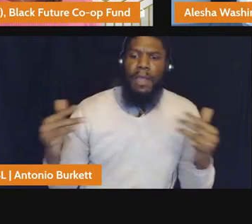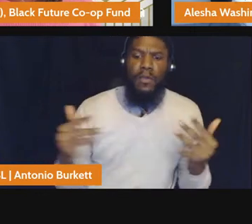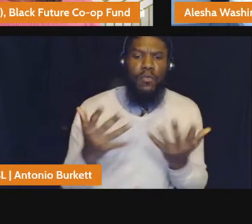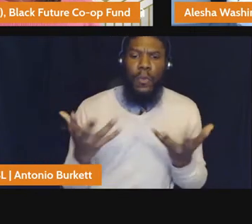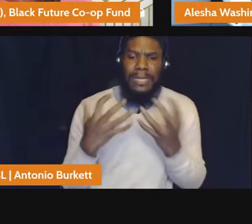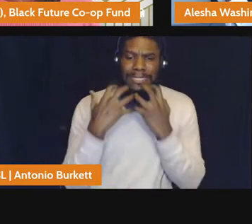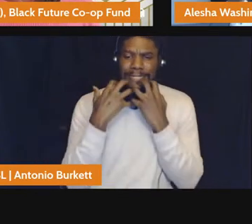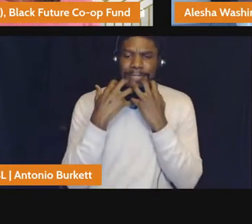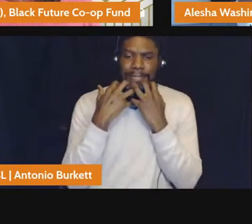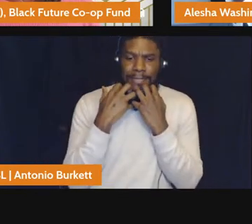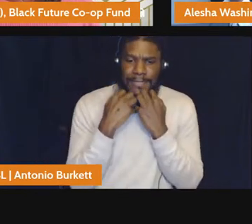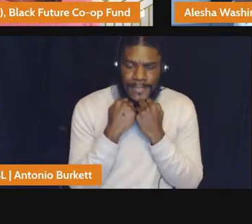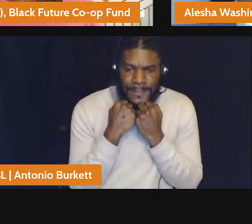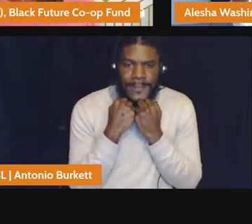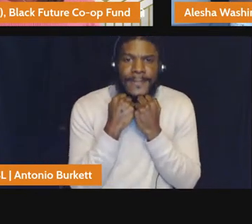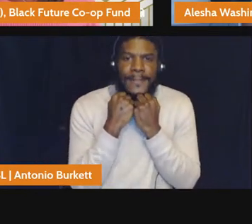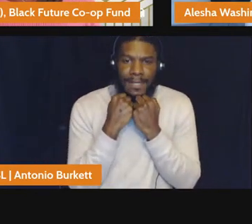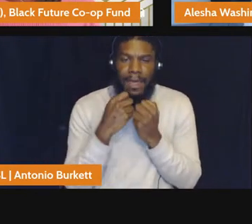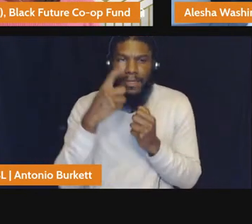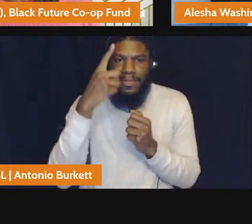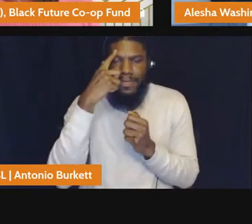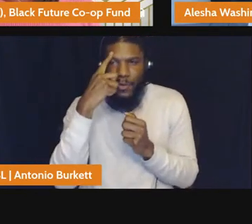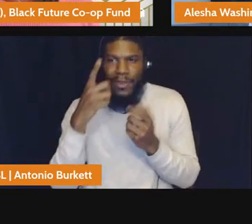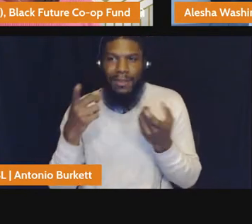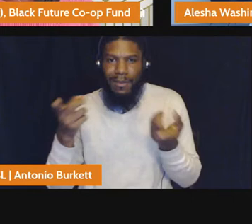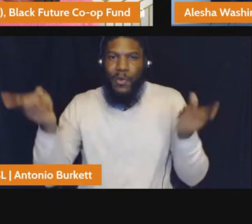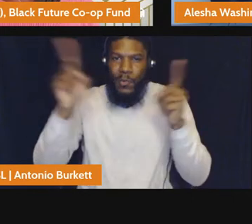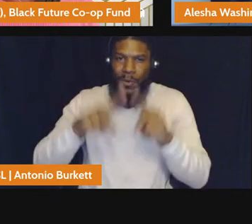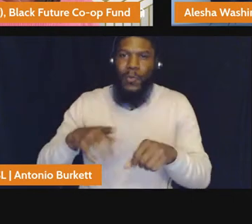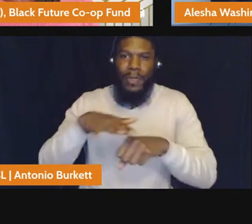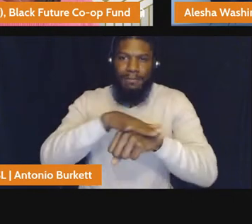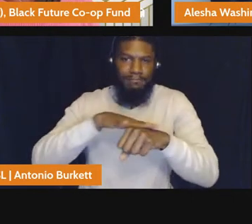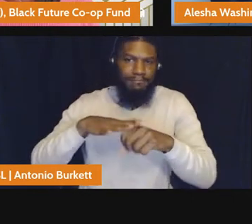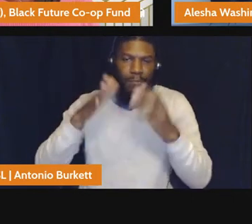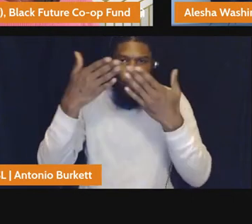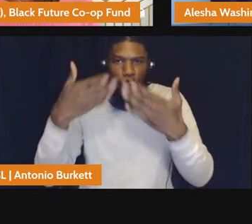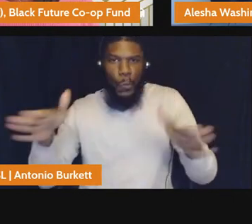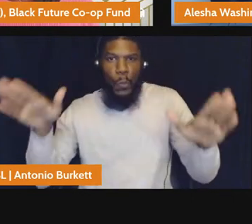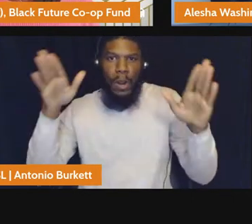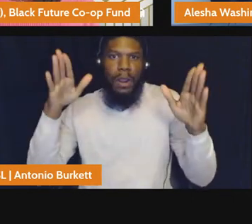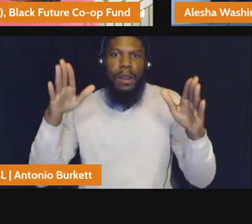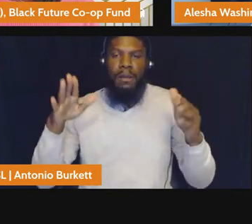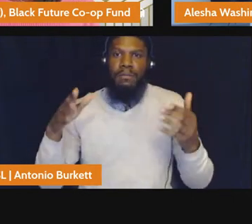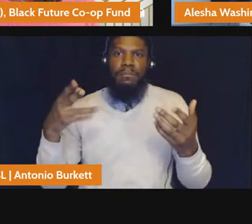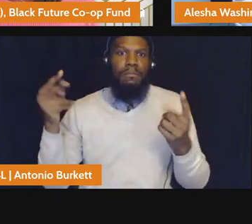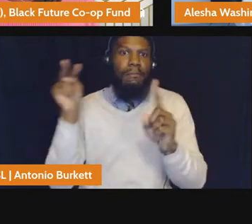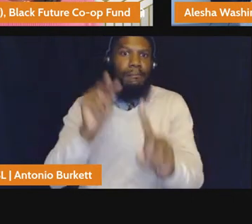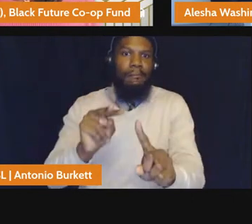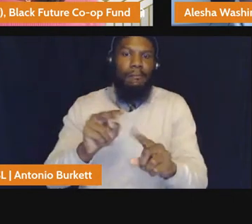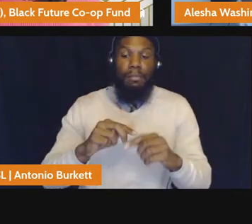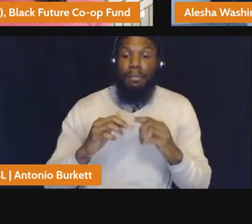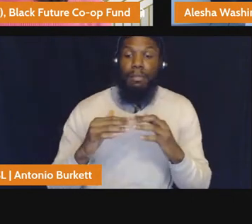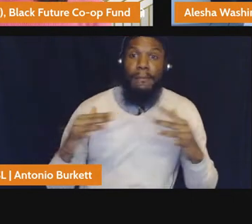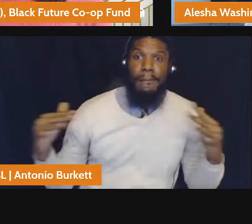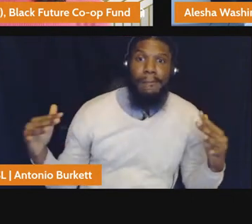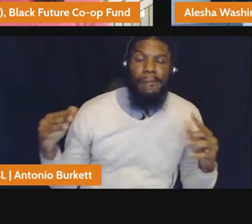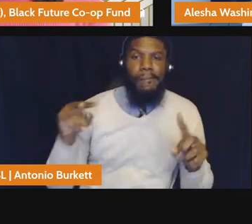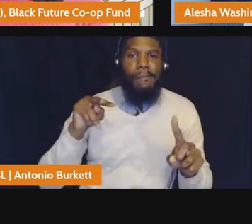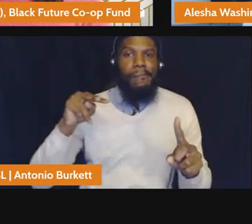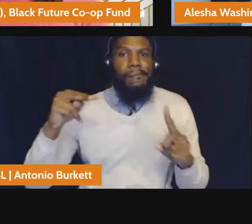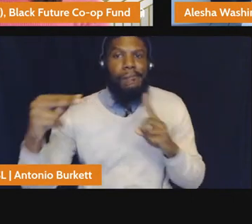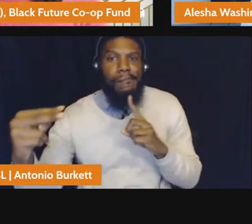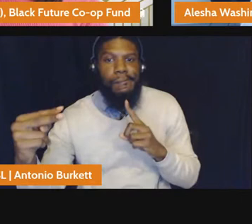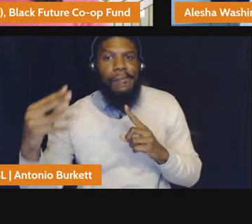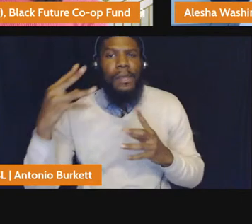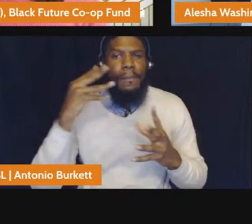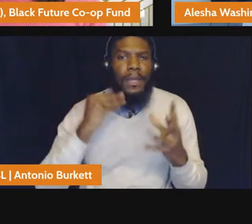kind of agree around the broader narrative, is that diverse perspective and thought and experience, when you bring that all around the